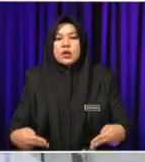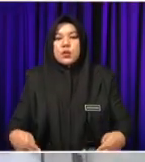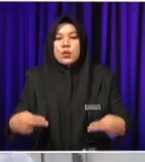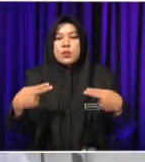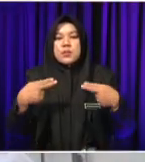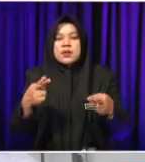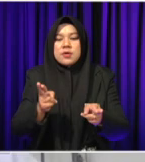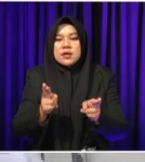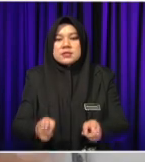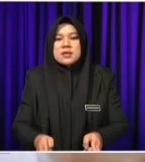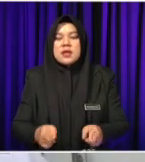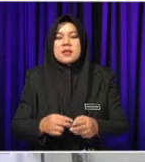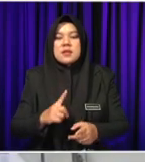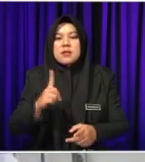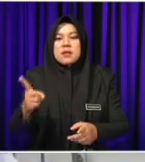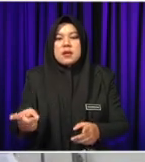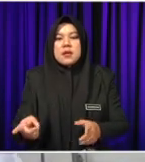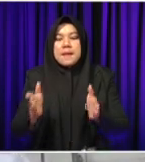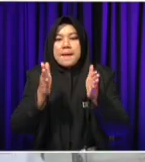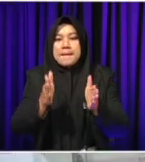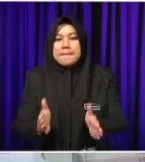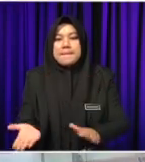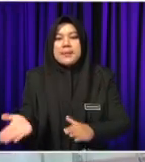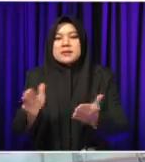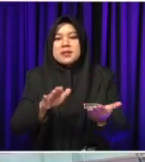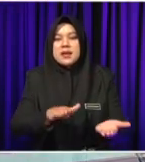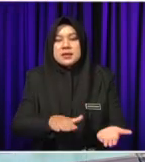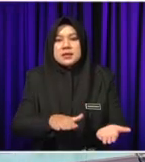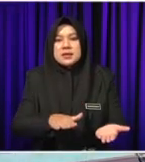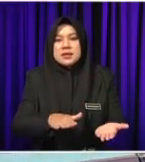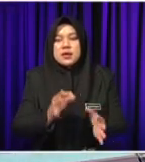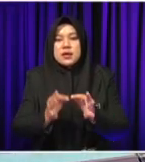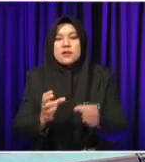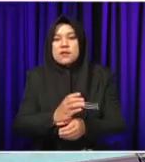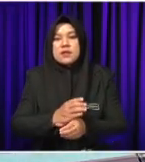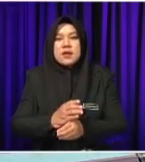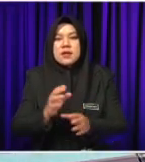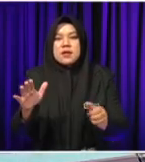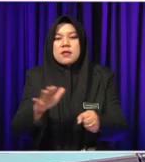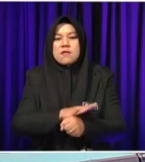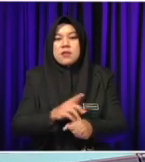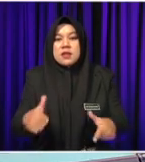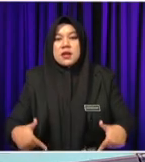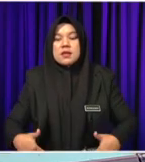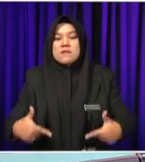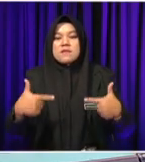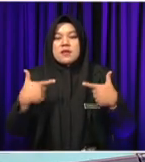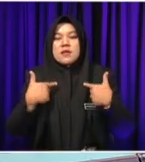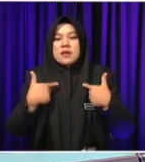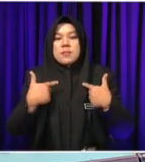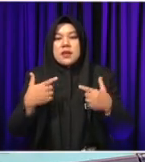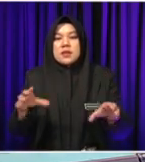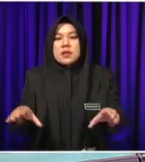entire human race. There are people dying. If you care enough for the